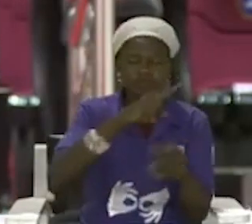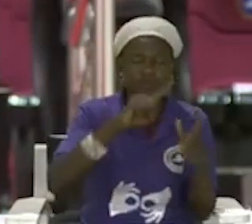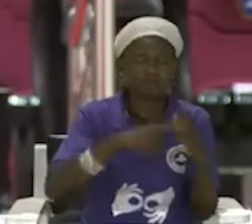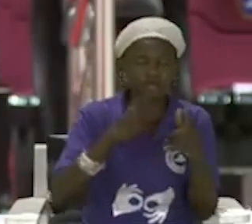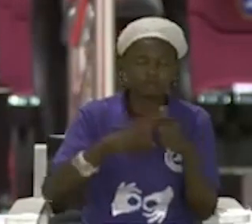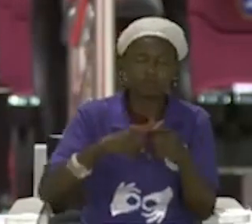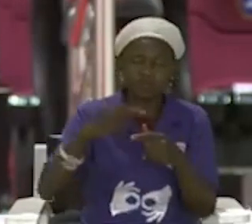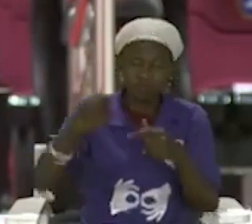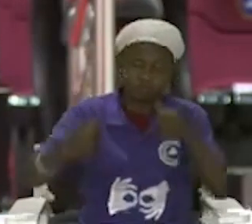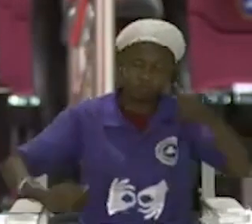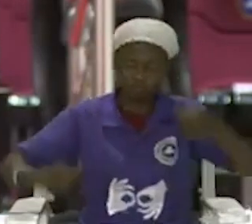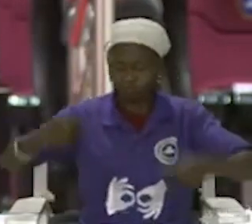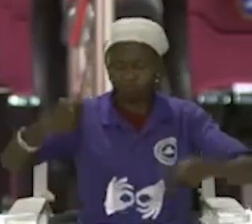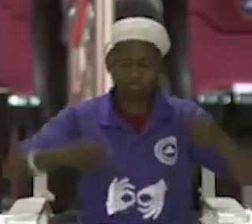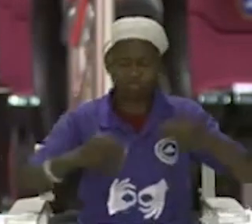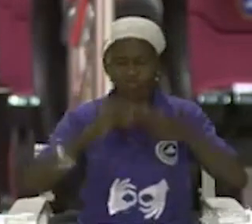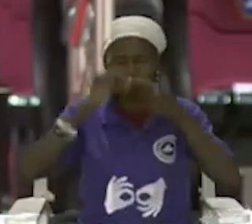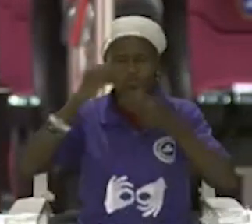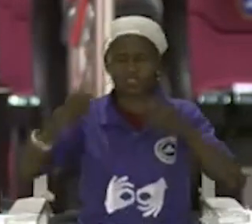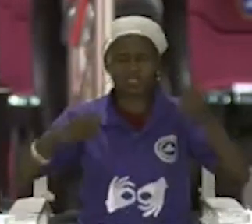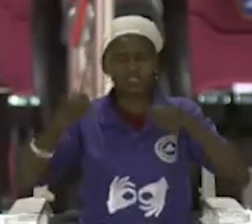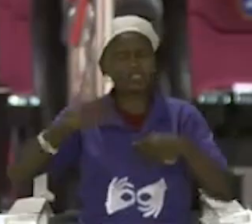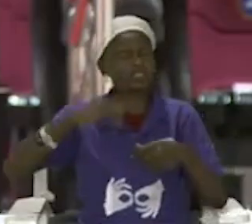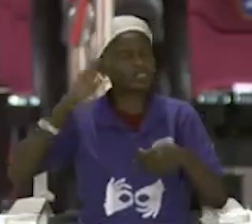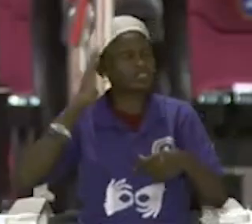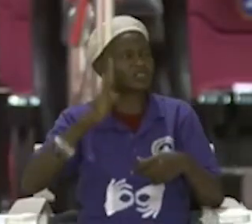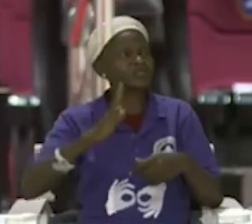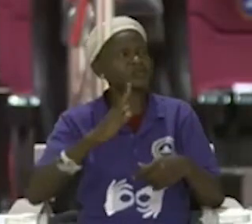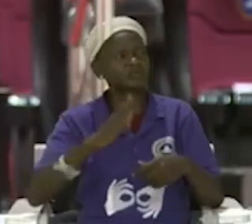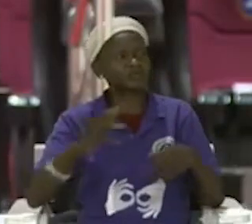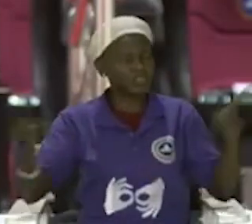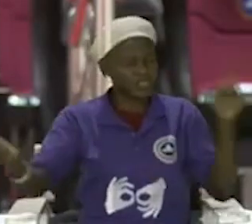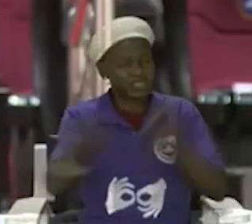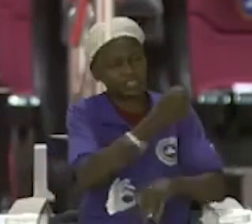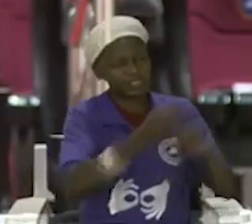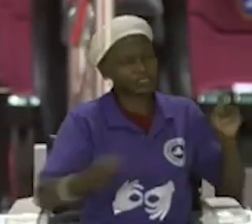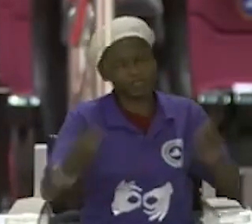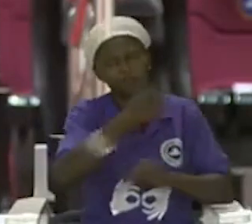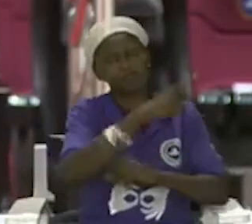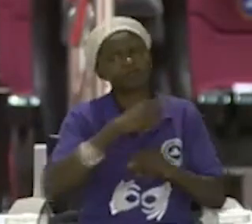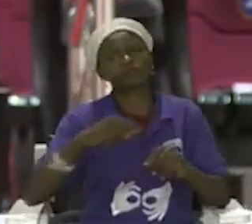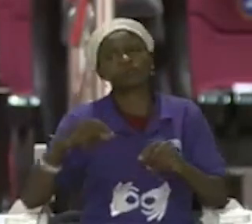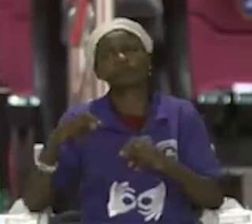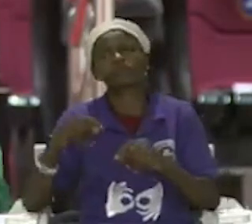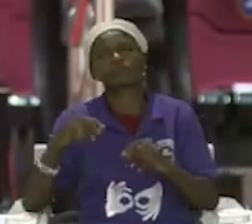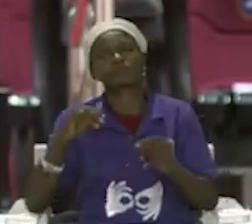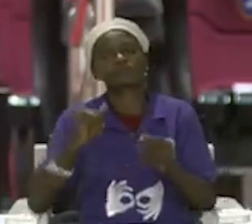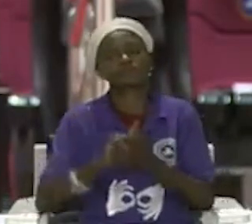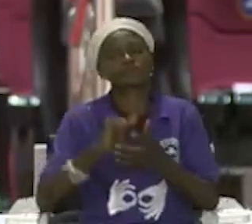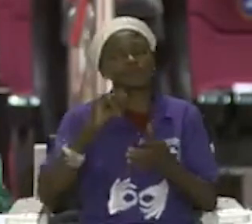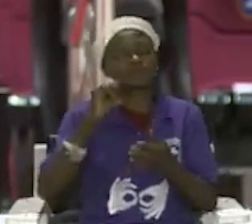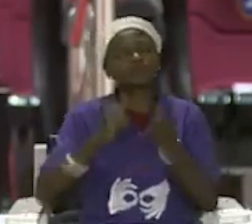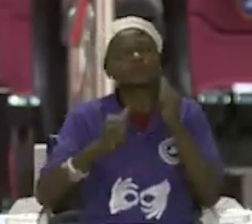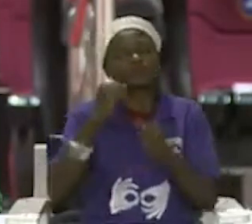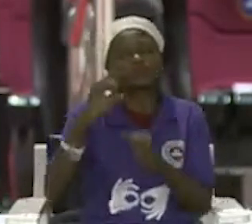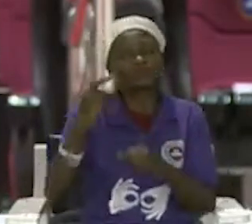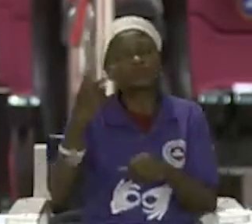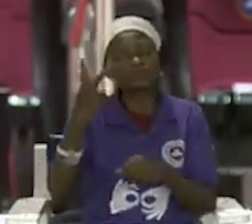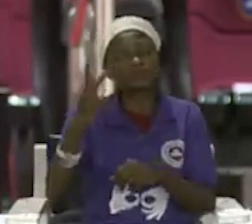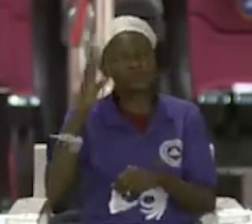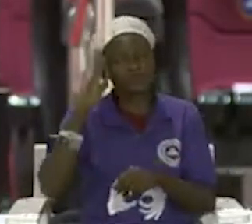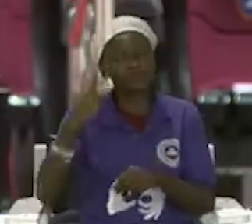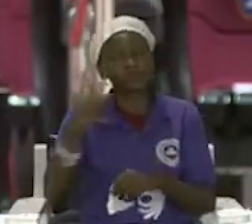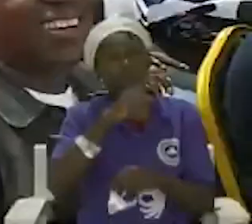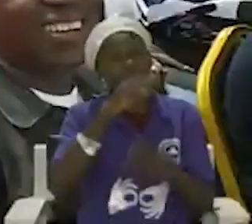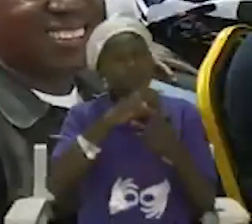Rolls Royce, they will attack you. Now, so which of the two will you choose?